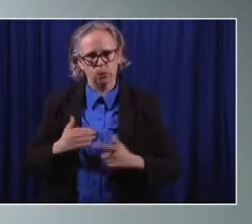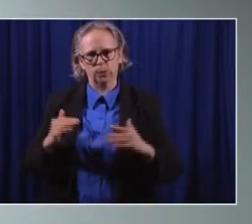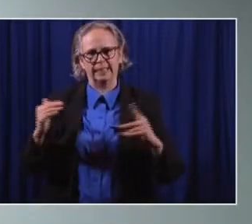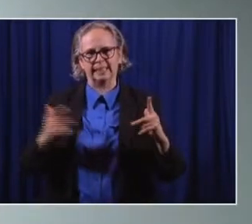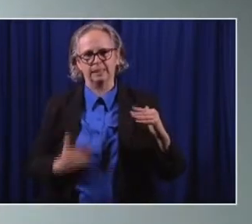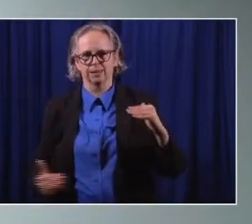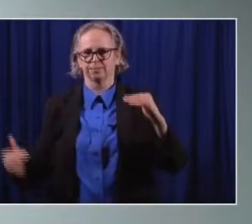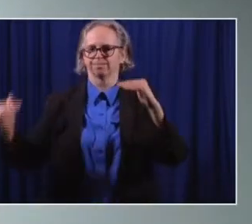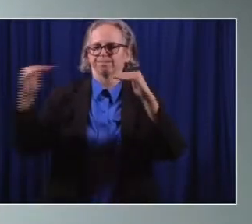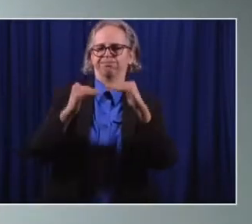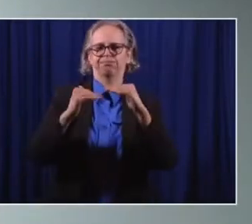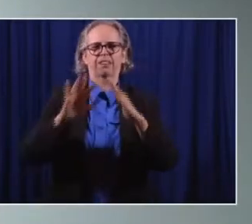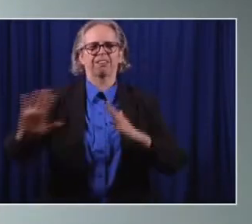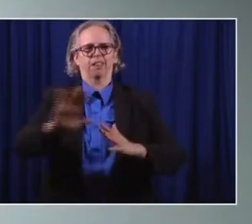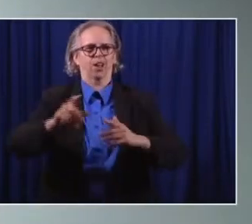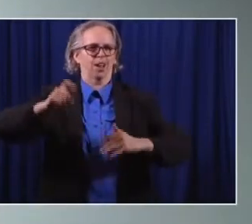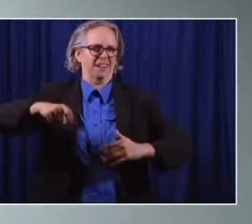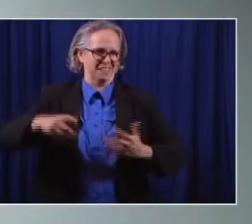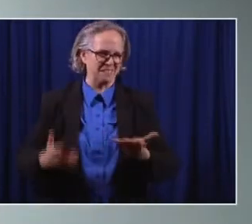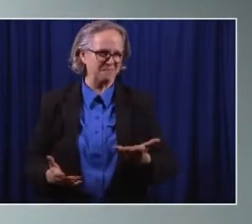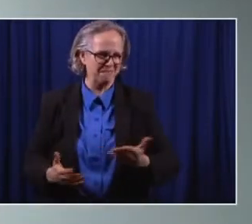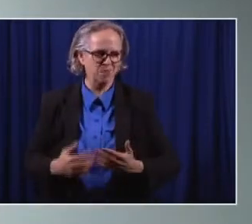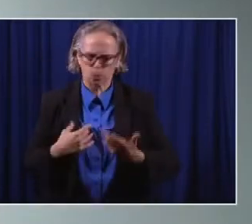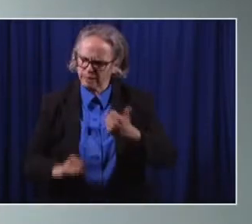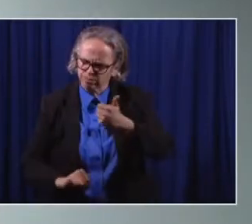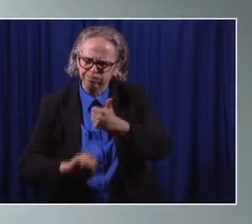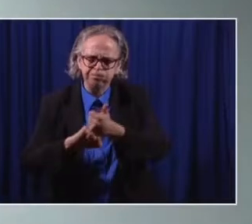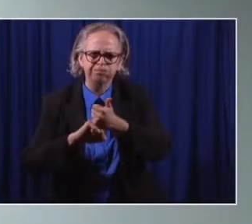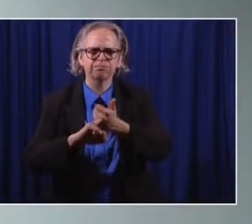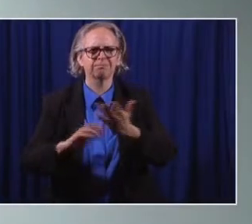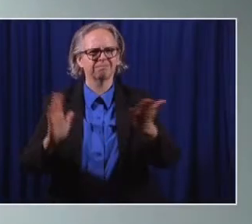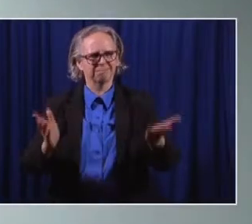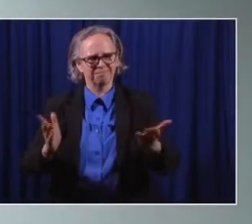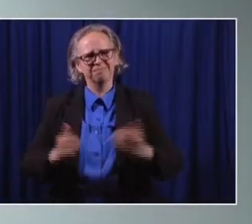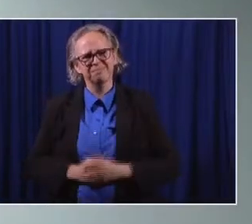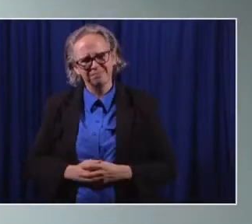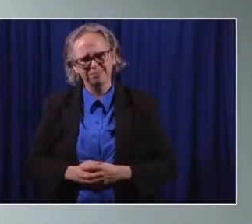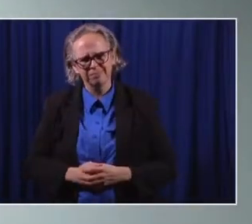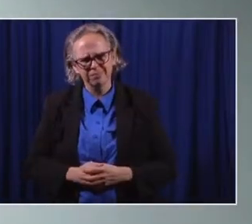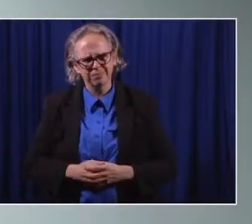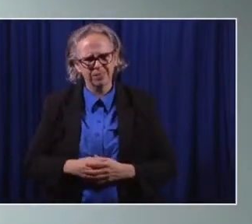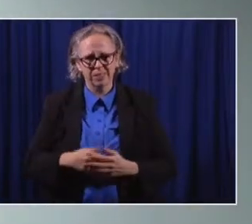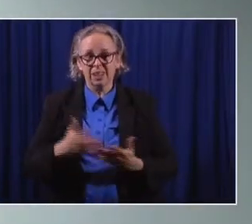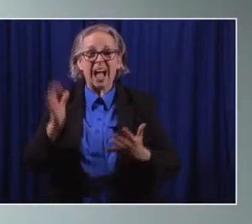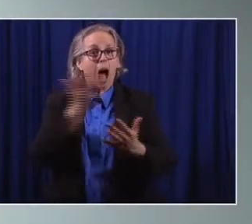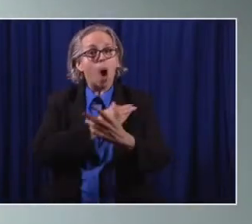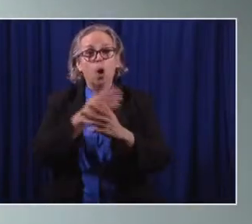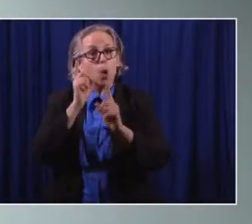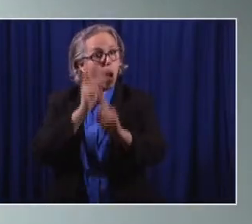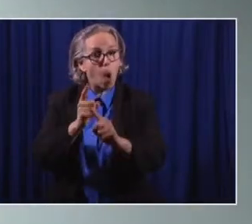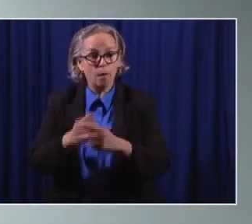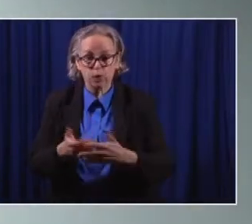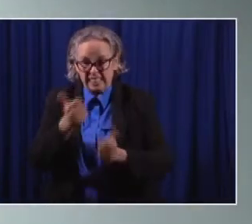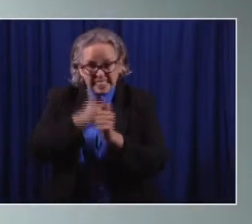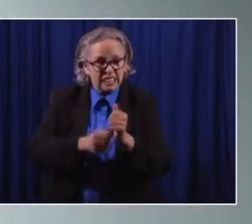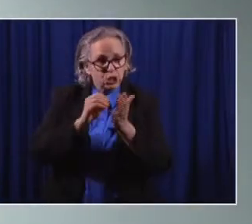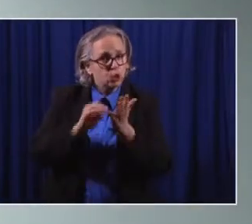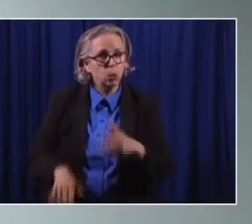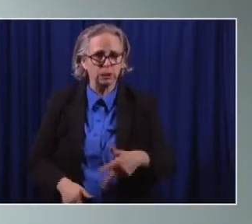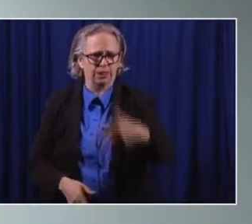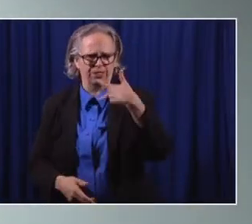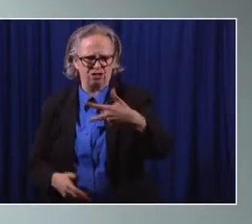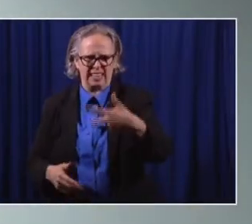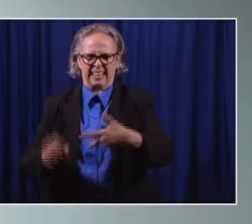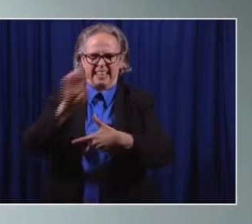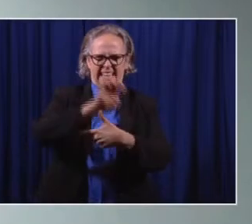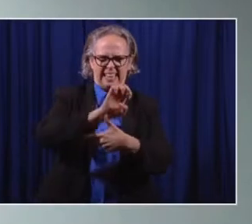get them on one of the 3 E's, which is enrolled, enlisted, or employed. So we're very, very proud of the things and the